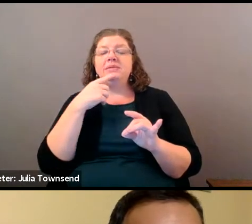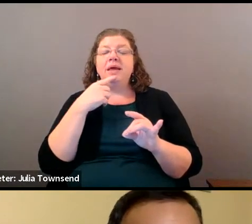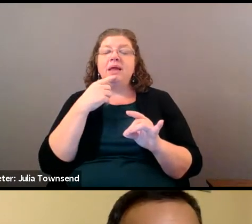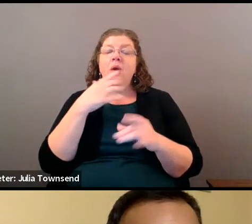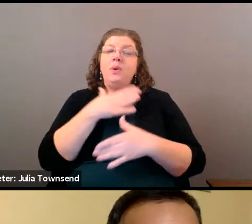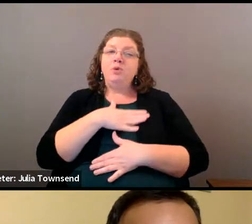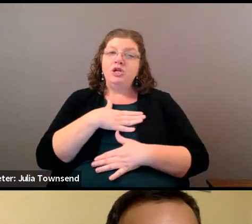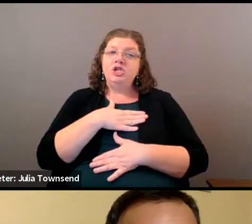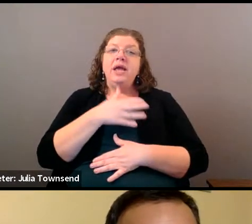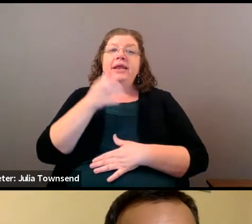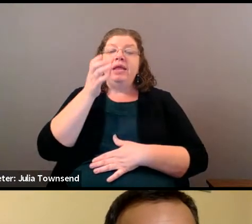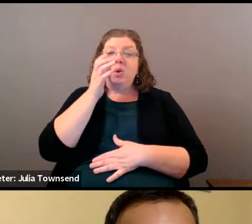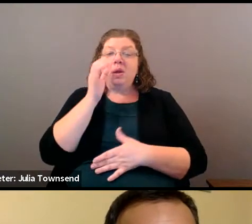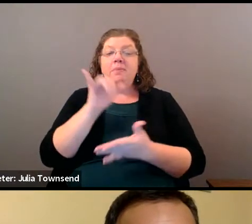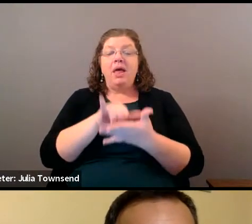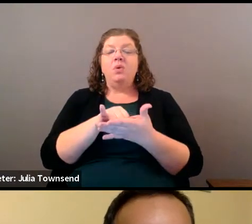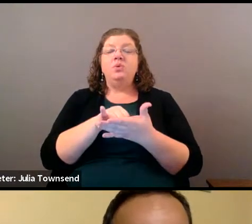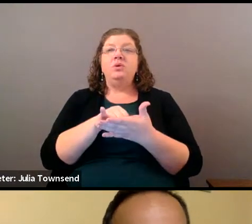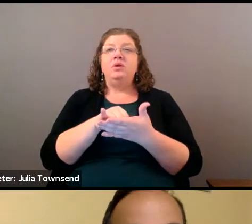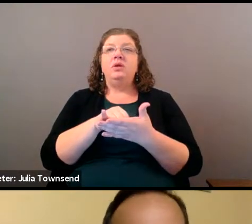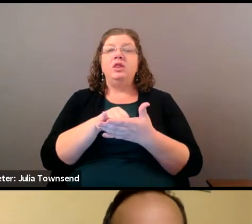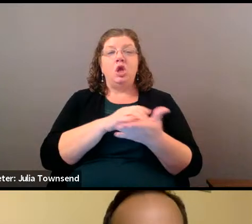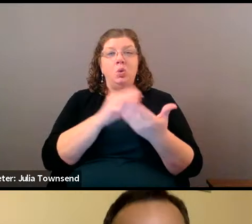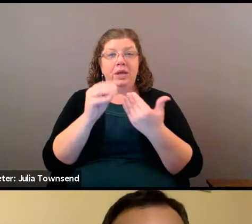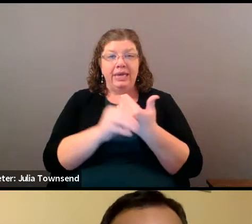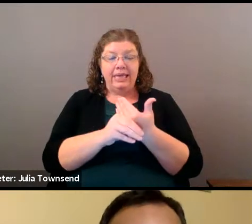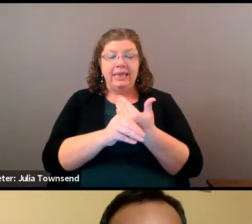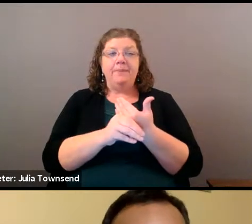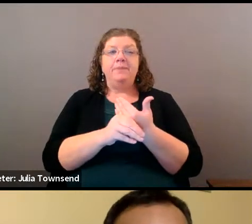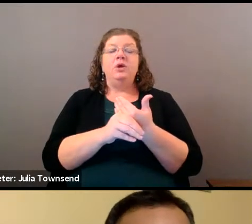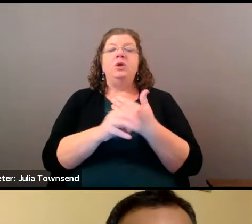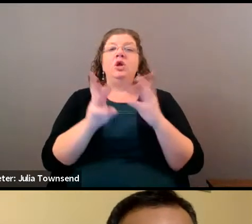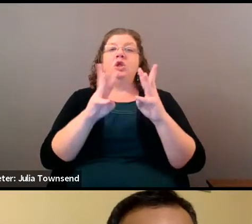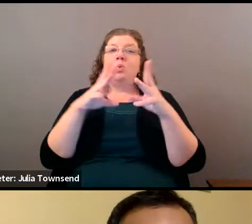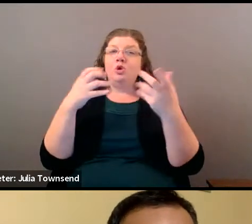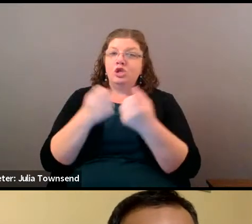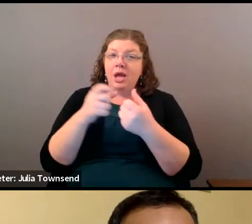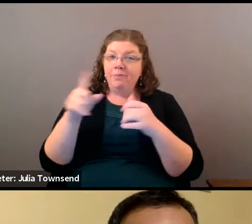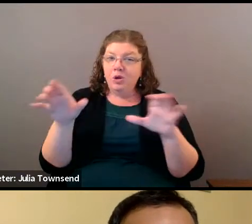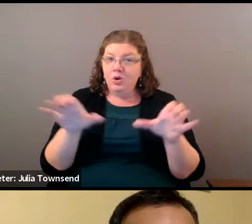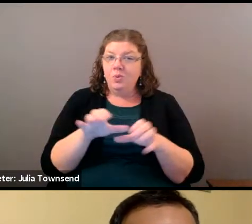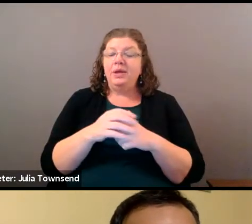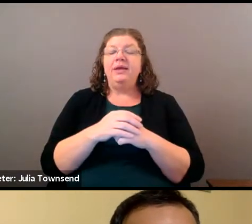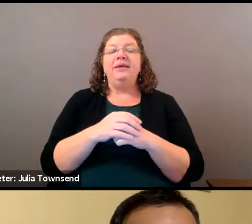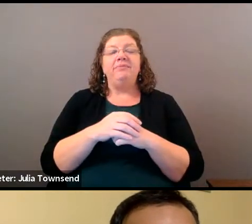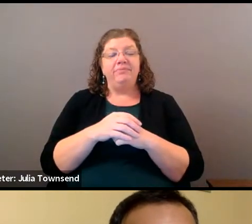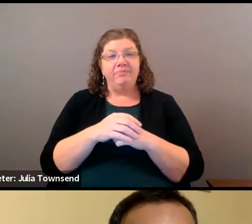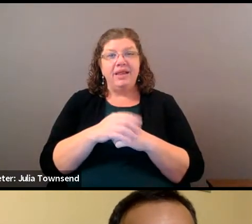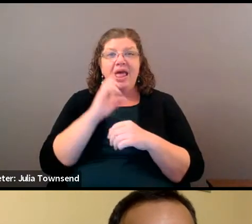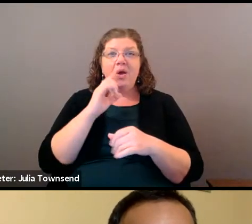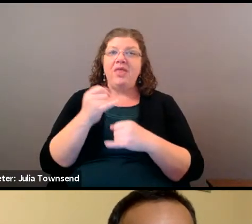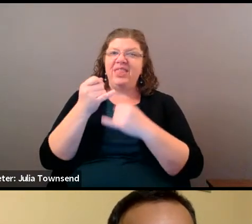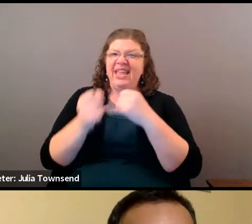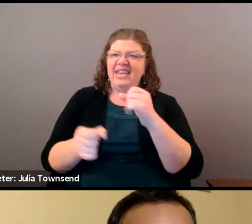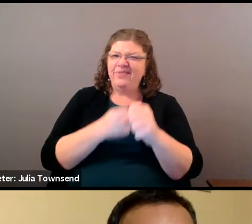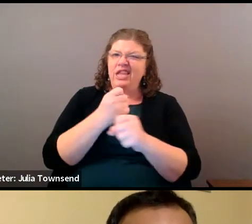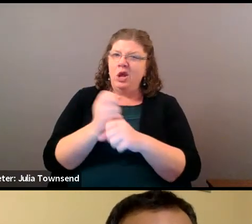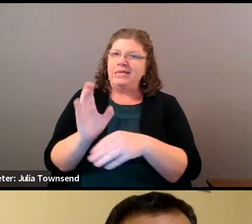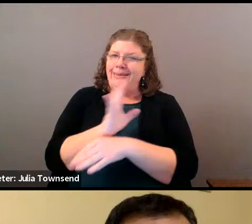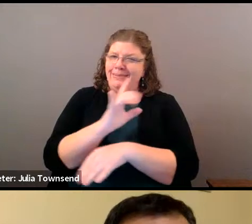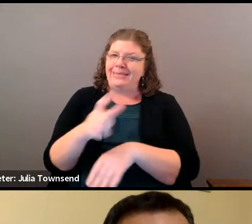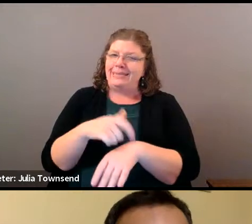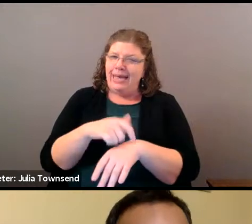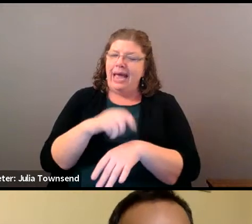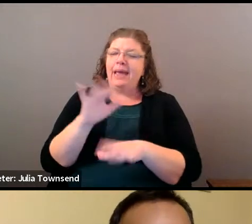appreciate hearing about the curriculum workshops that you're doing. They are, at the end of the year, so it's a busy time. So I just